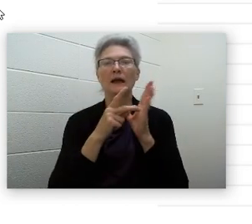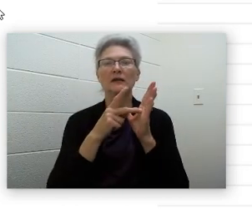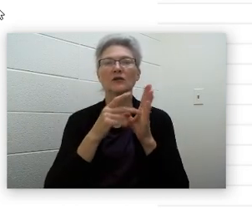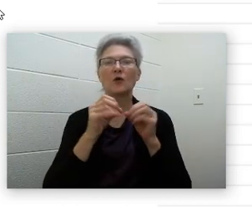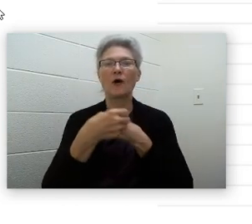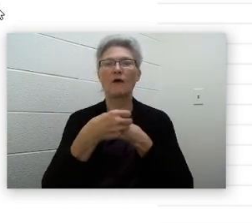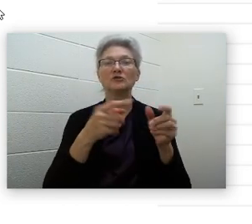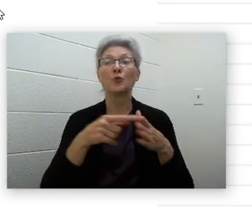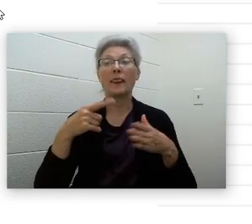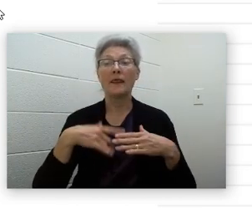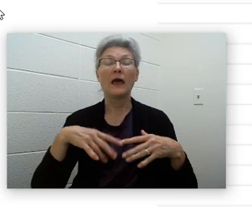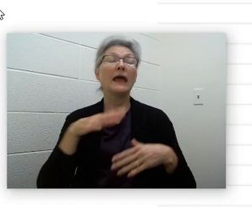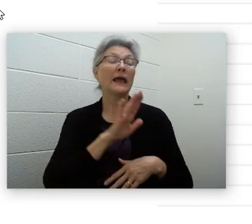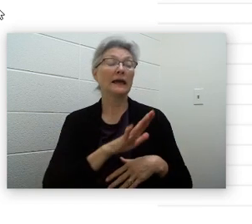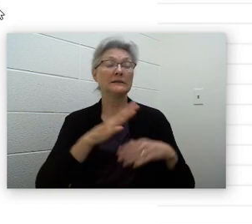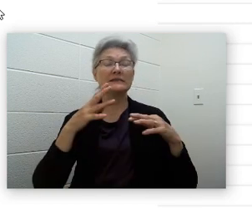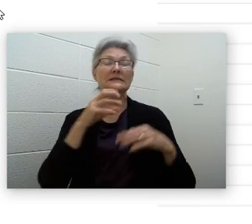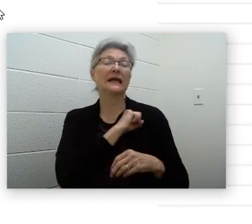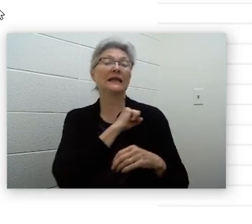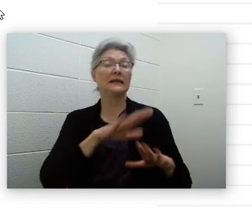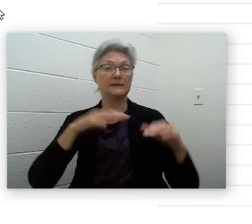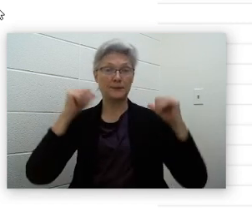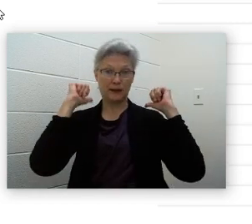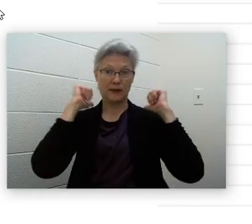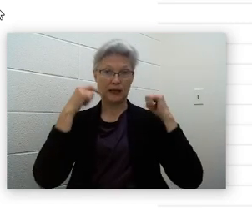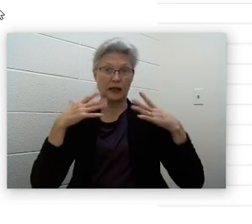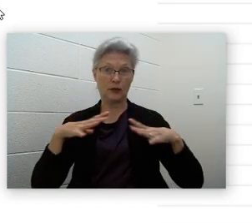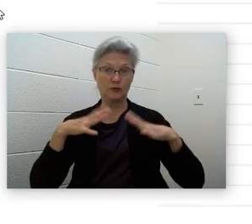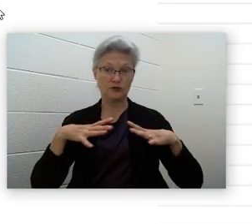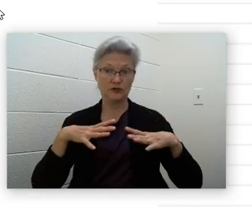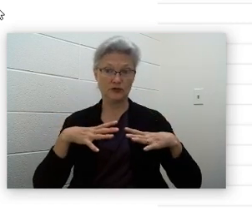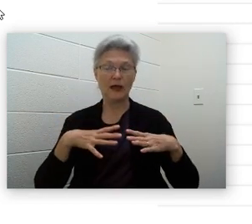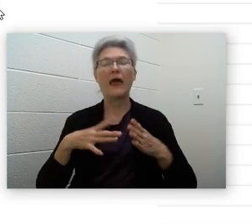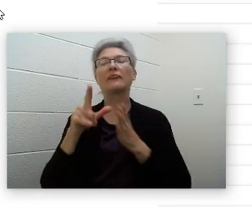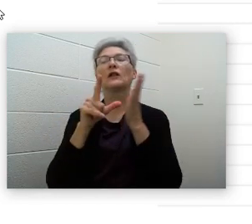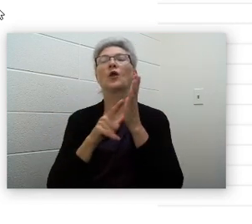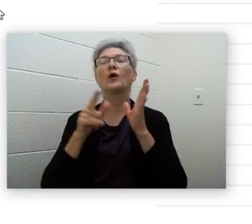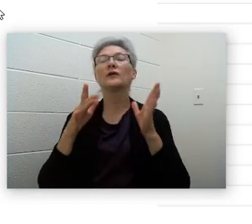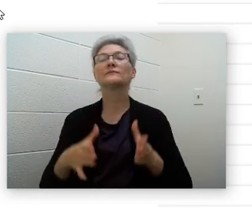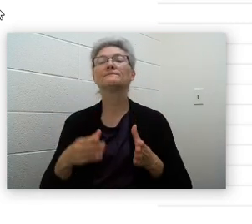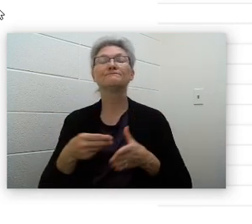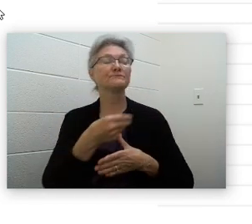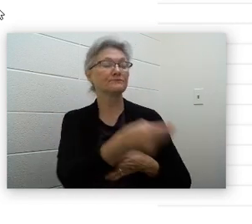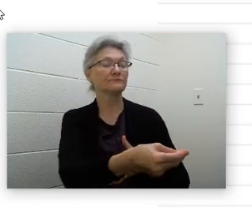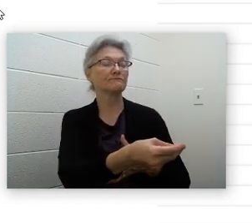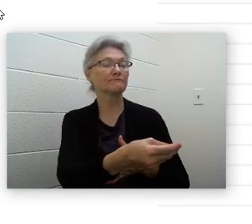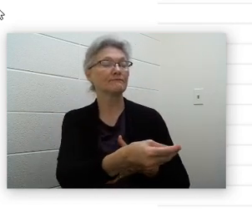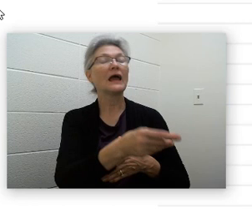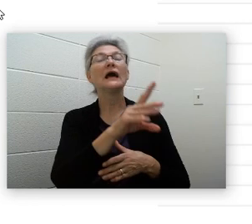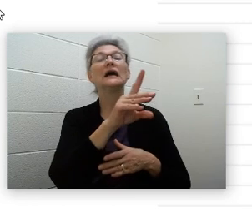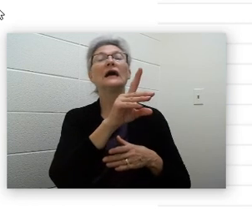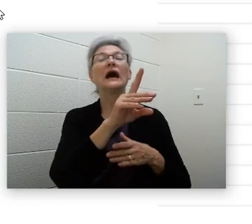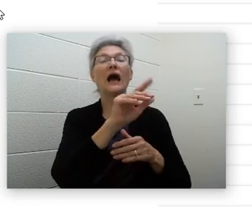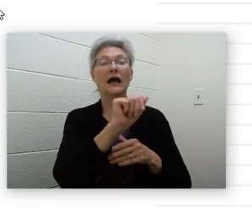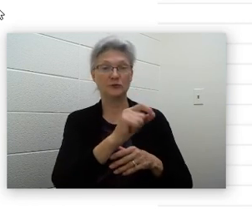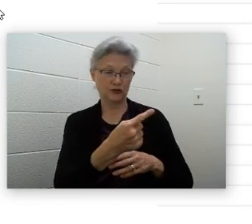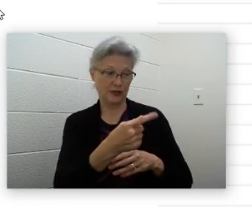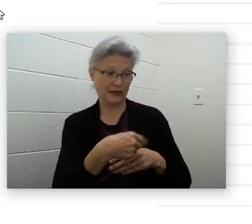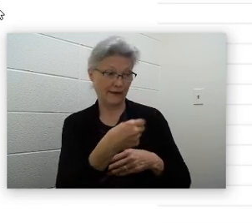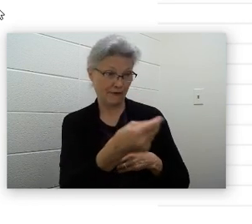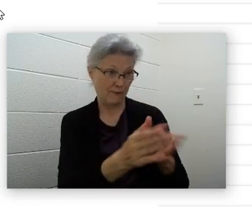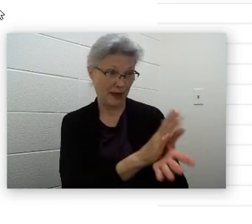clothes. The Attorney General handed Miss Marengo a sheet of paper. You're free to go, he said to Stanley. I know you're anxious